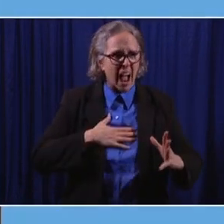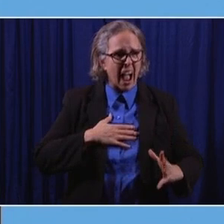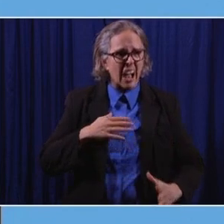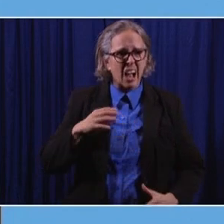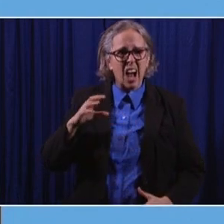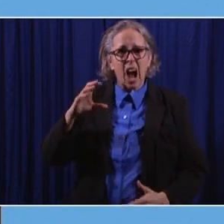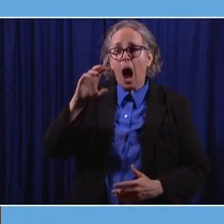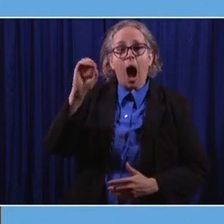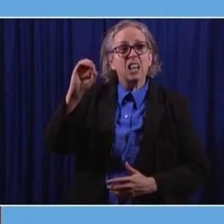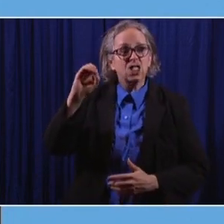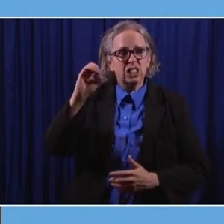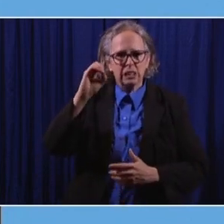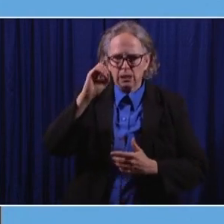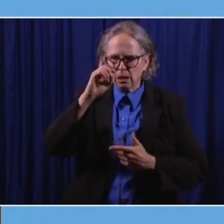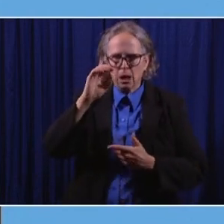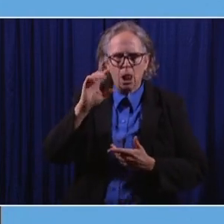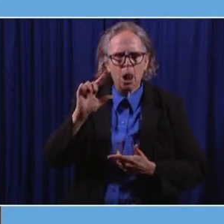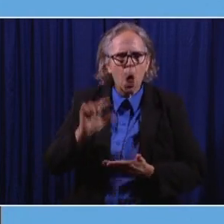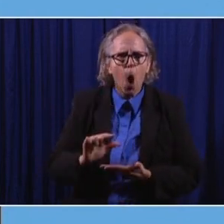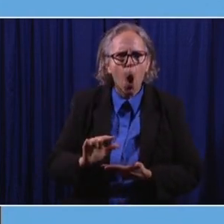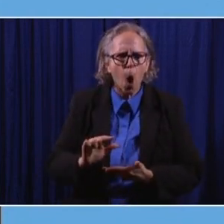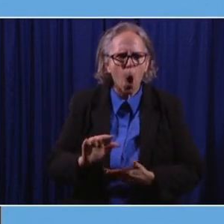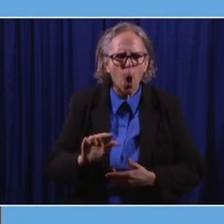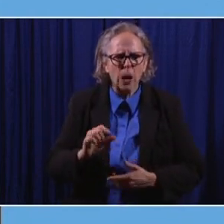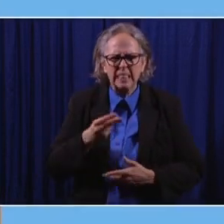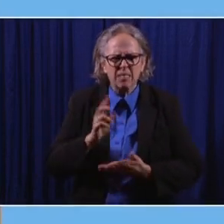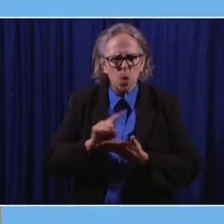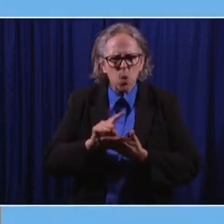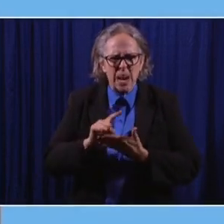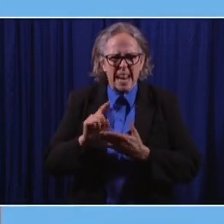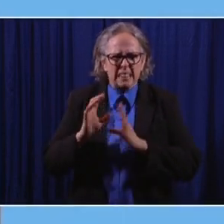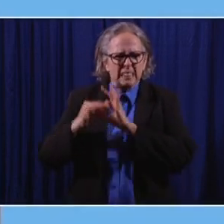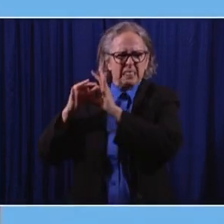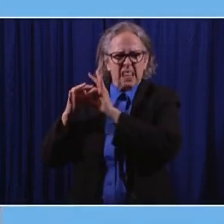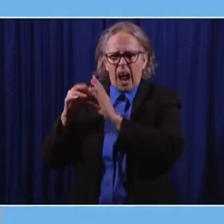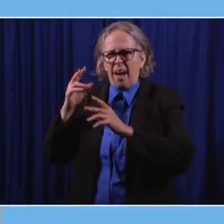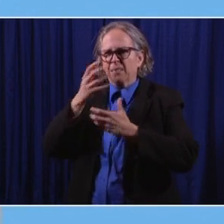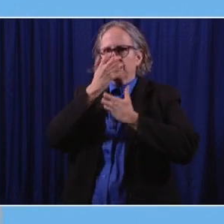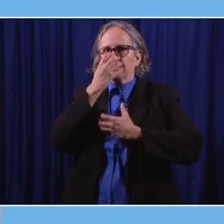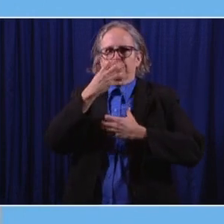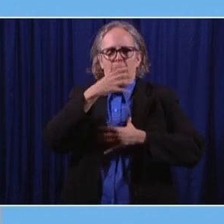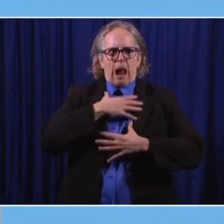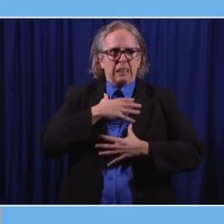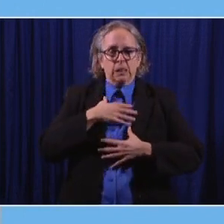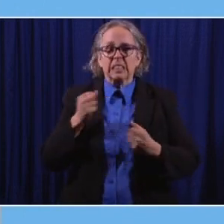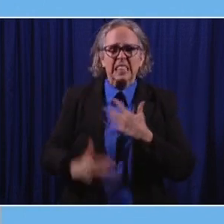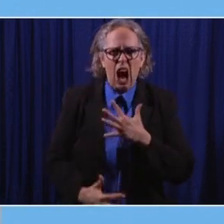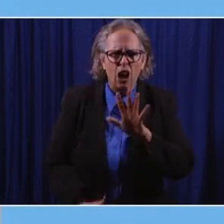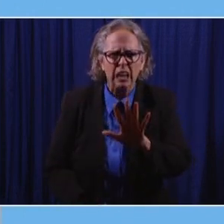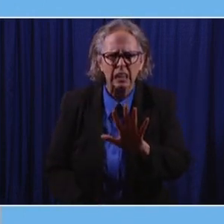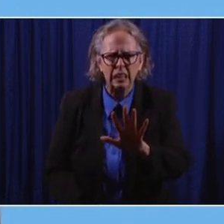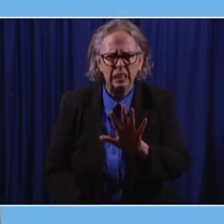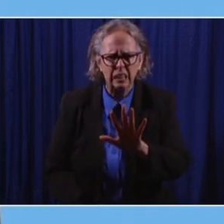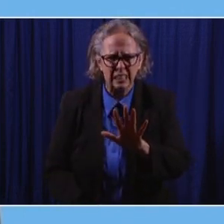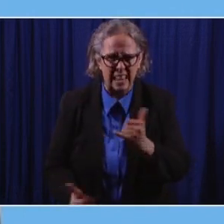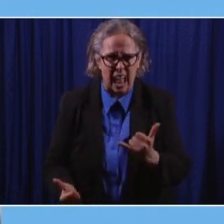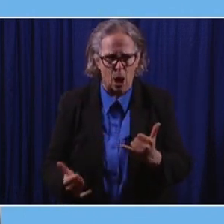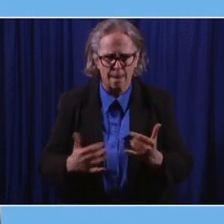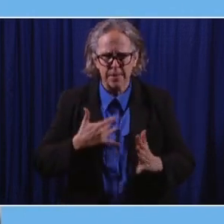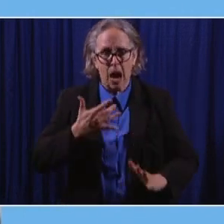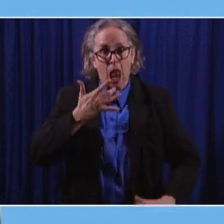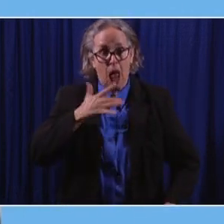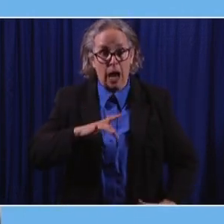I spent several weeks on a ventilator. It was terrifying. I consider myself lucky to be able to share what happened. We can